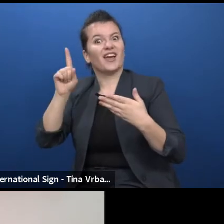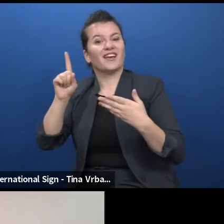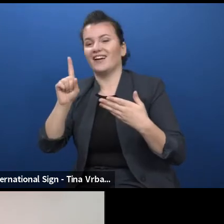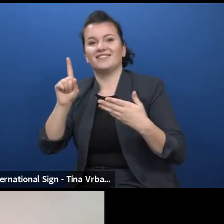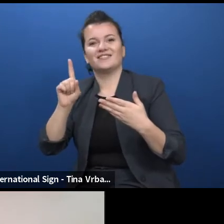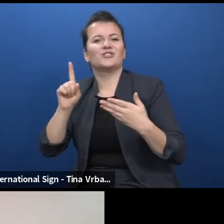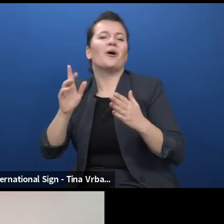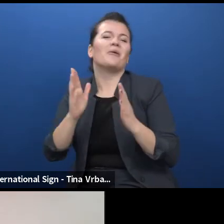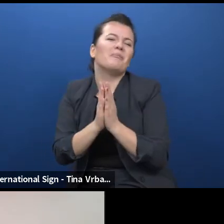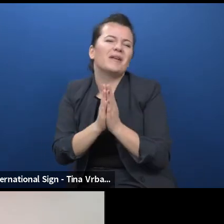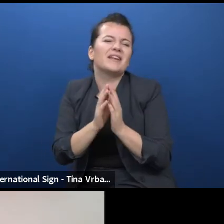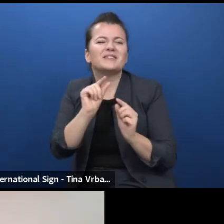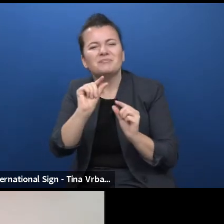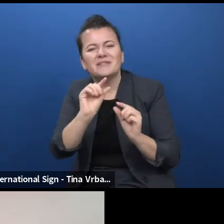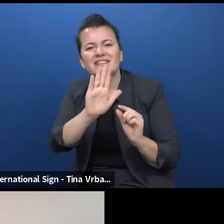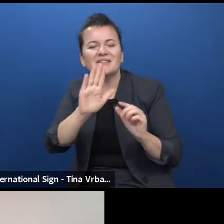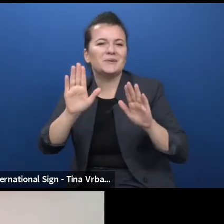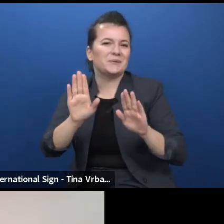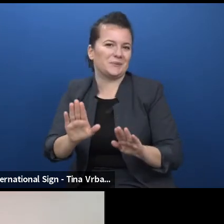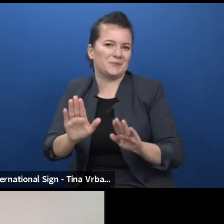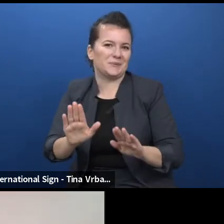everybody to be a little patient,